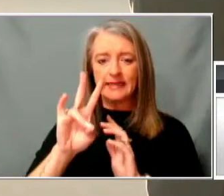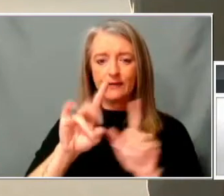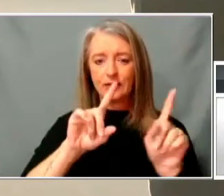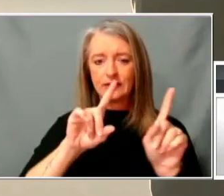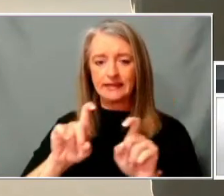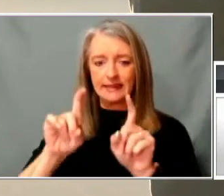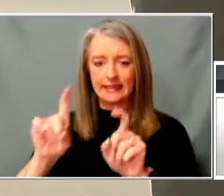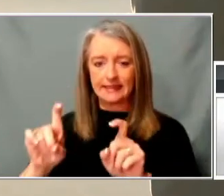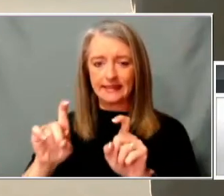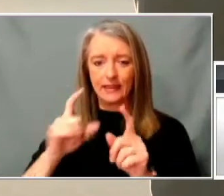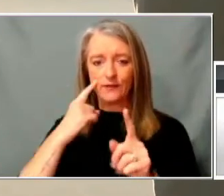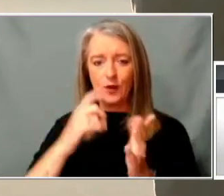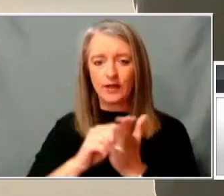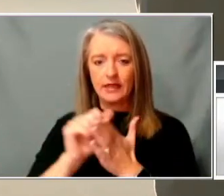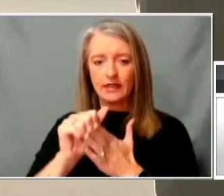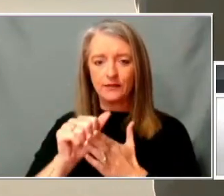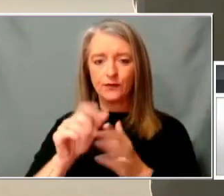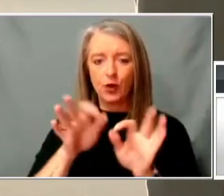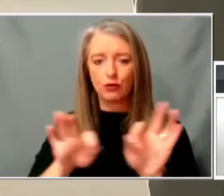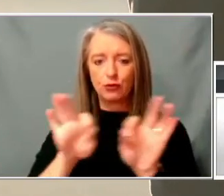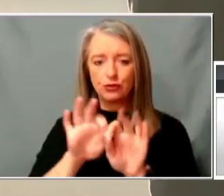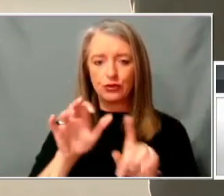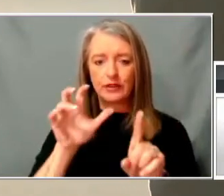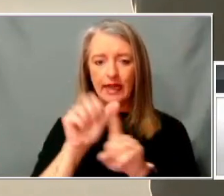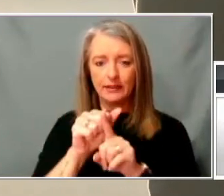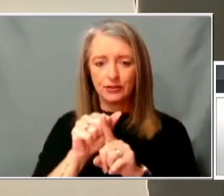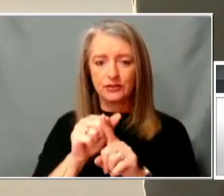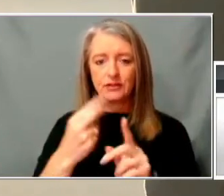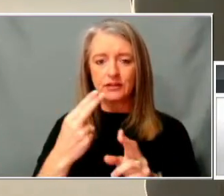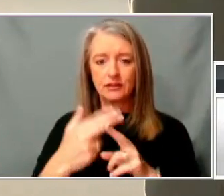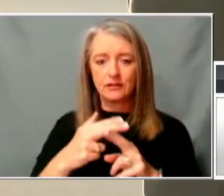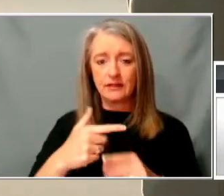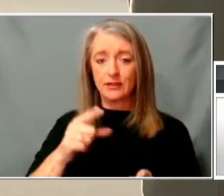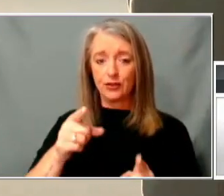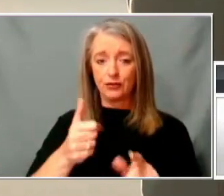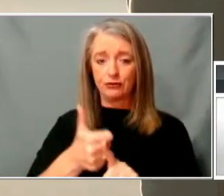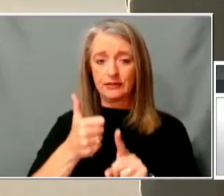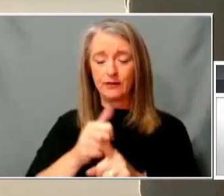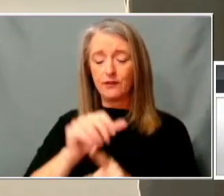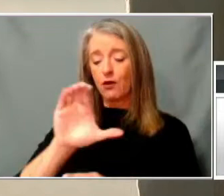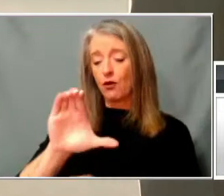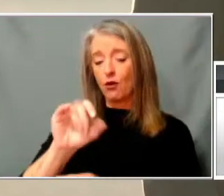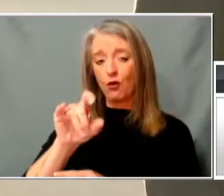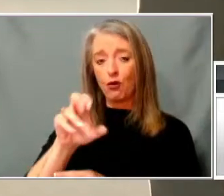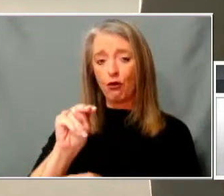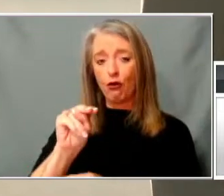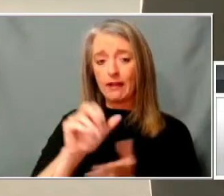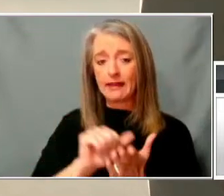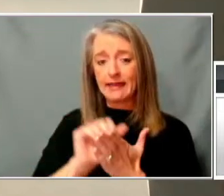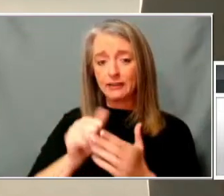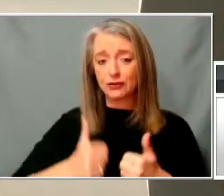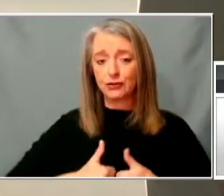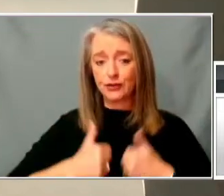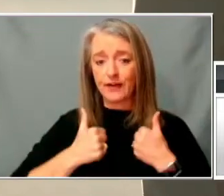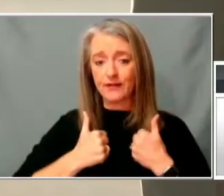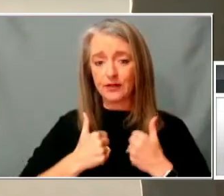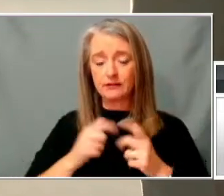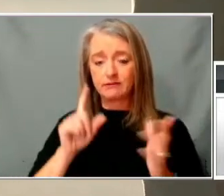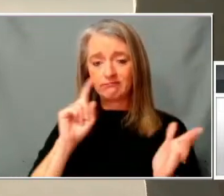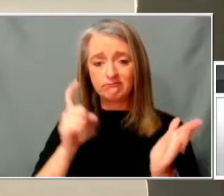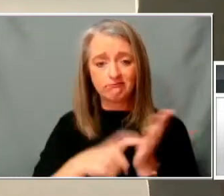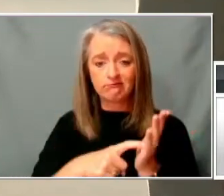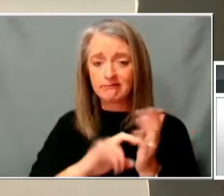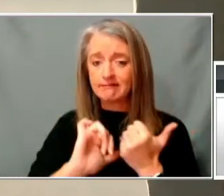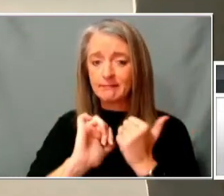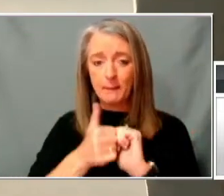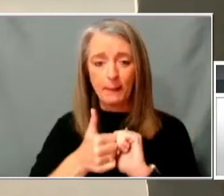cancers that Crucial Catch promotes. And one of those is colon cancer. You are a colon cancer survivor. Tell us how that was detected. Oh gosh, so I